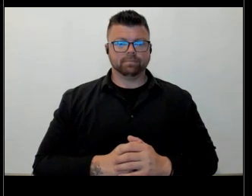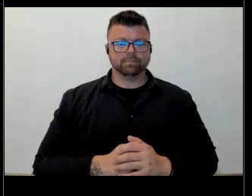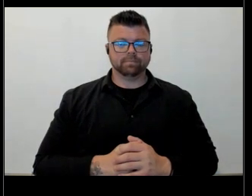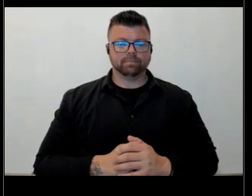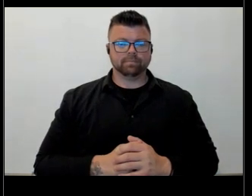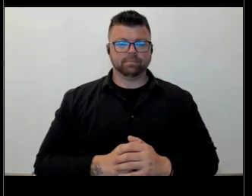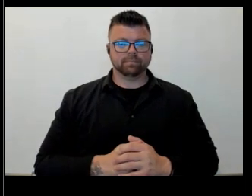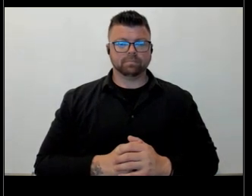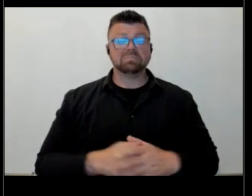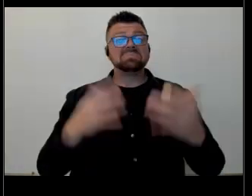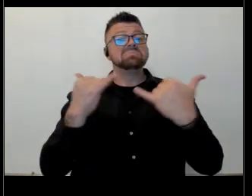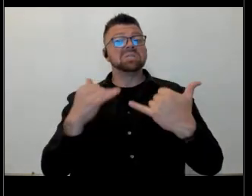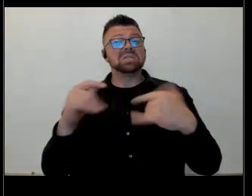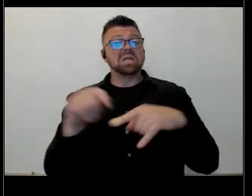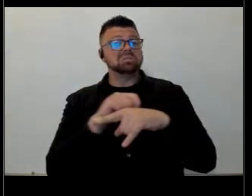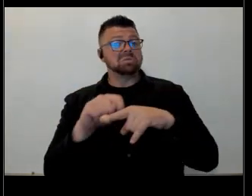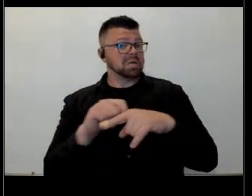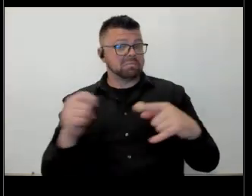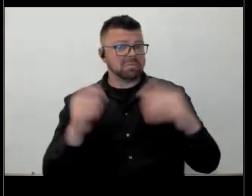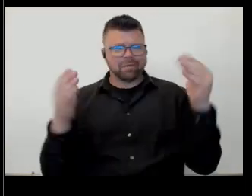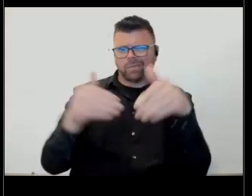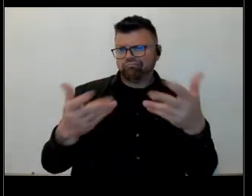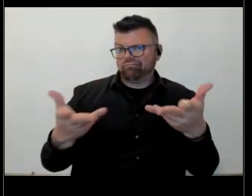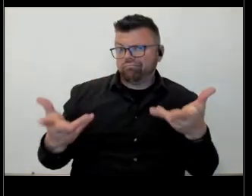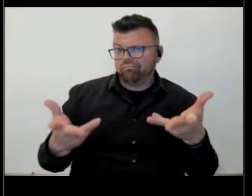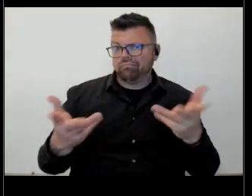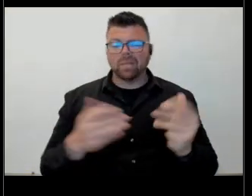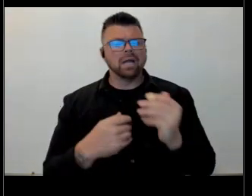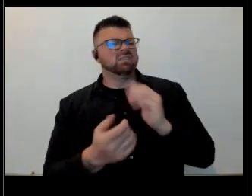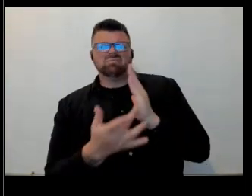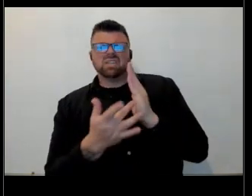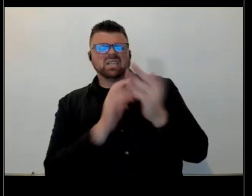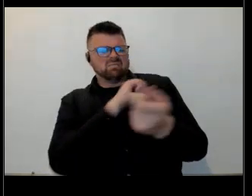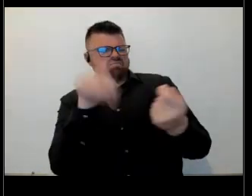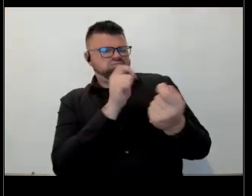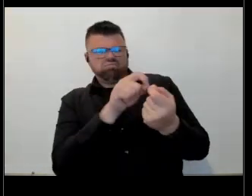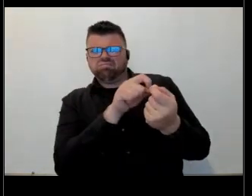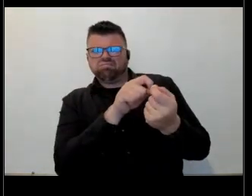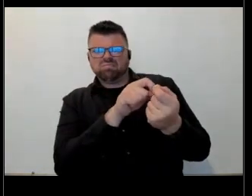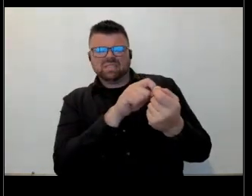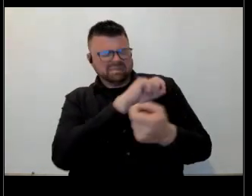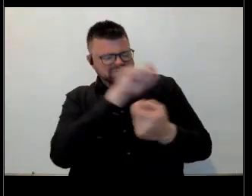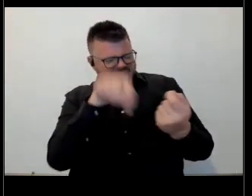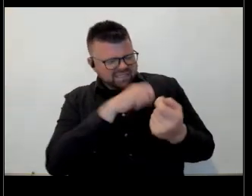Today's training focuses on the technical specifications in Requirement 2,